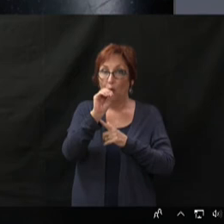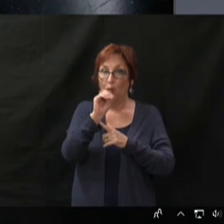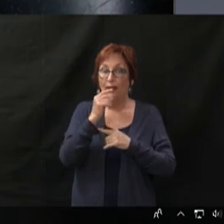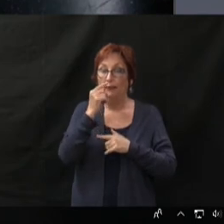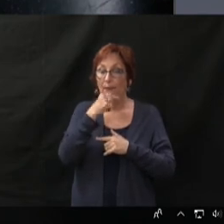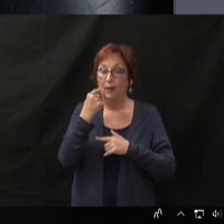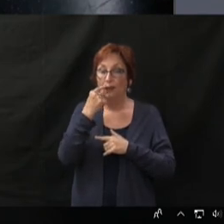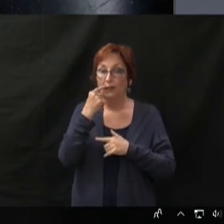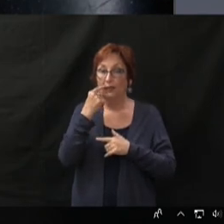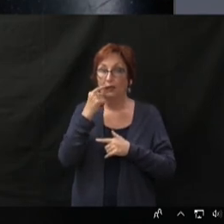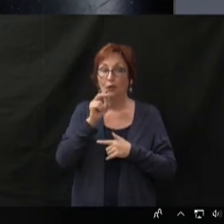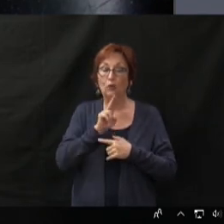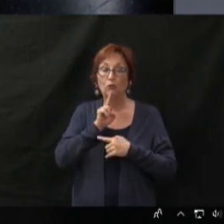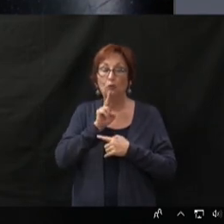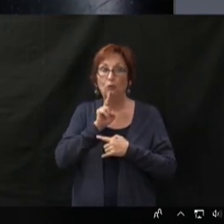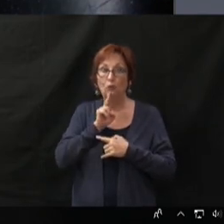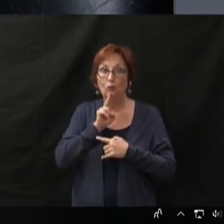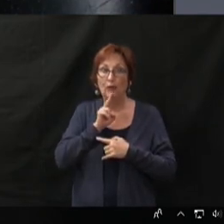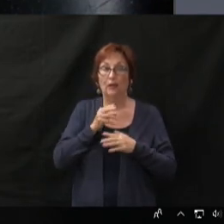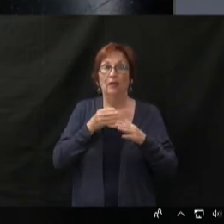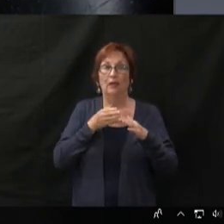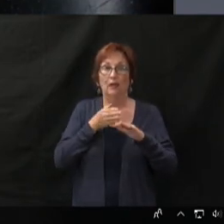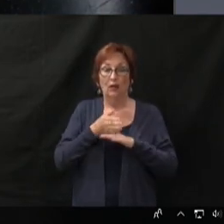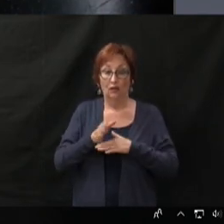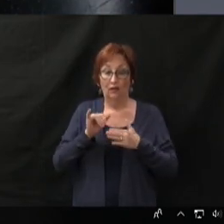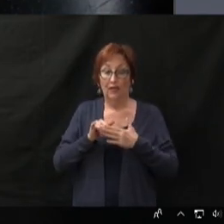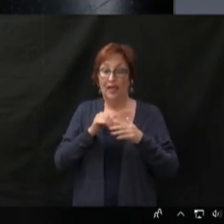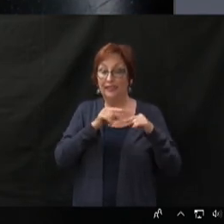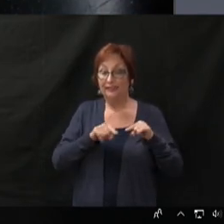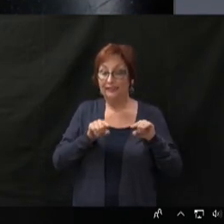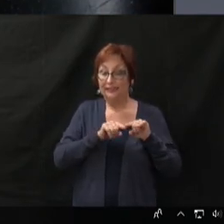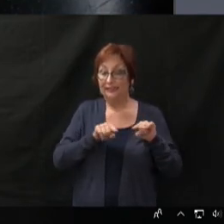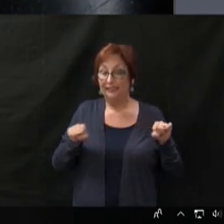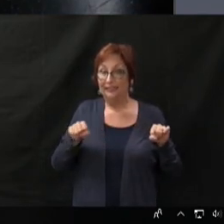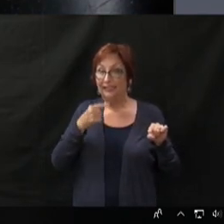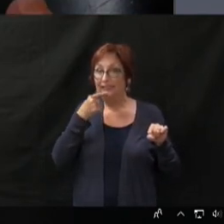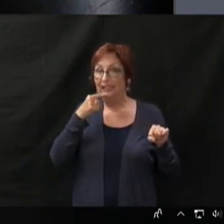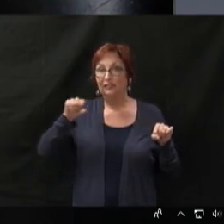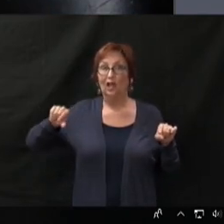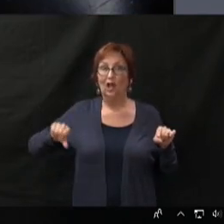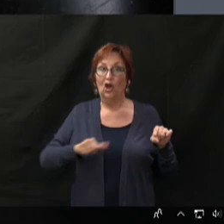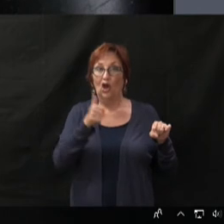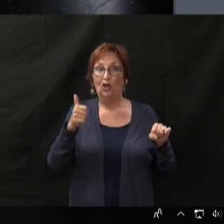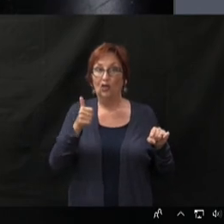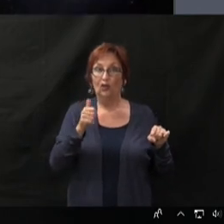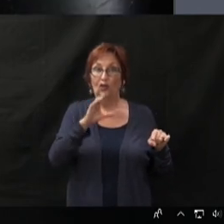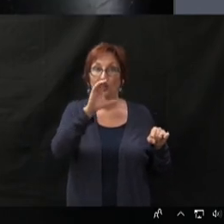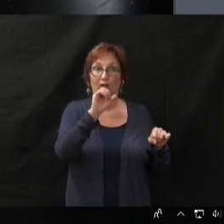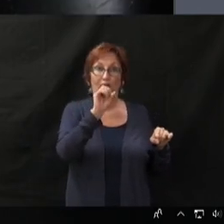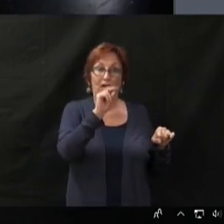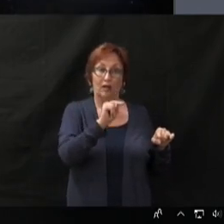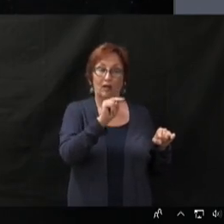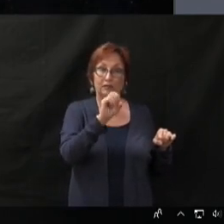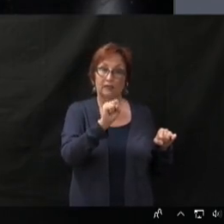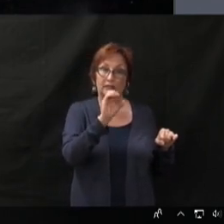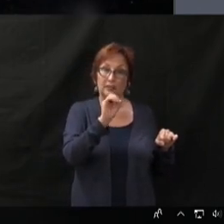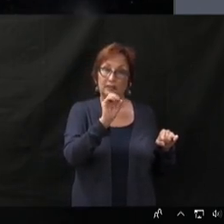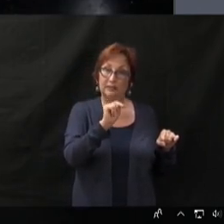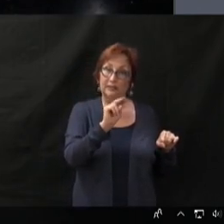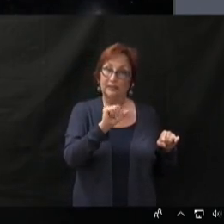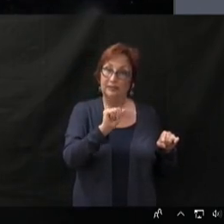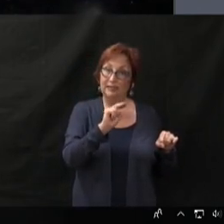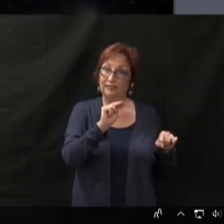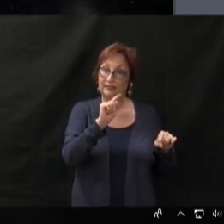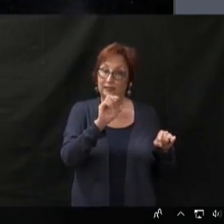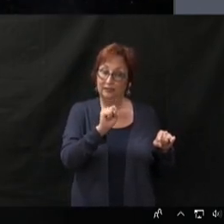U. And then underneath it, it says other consonants. So the way this